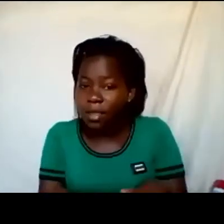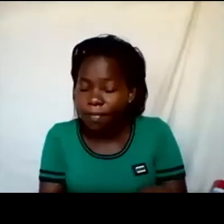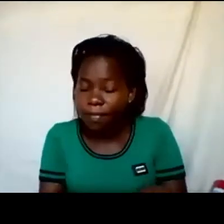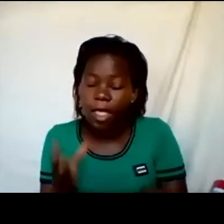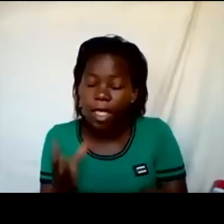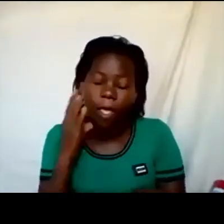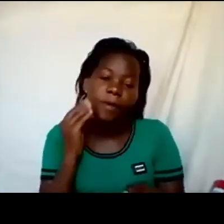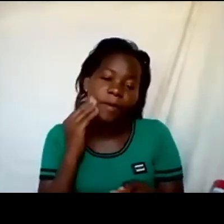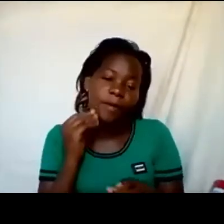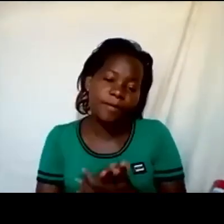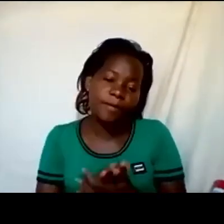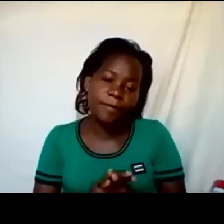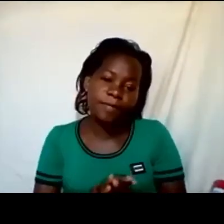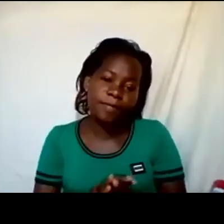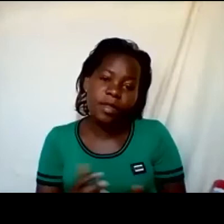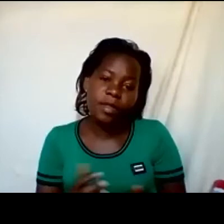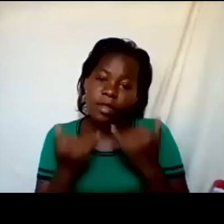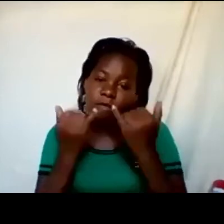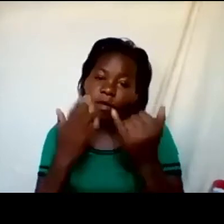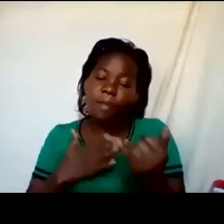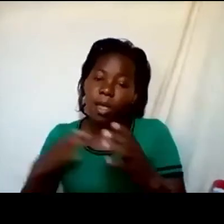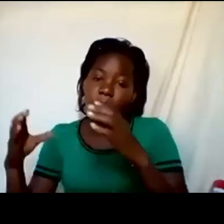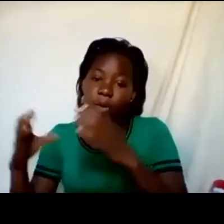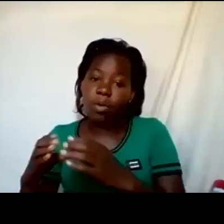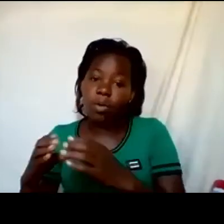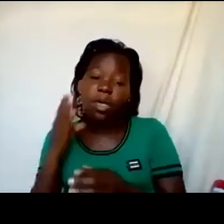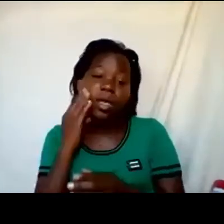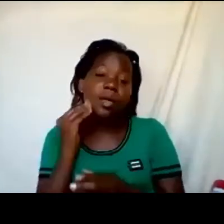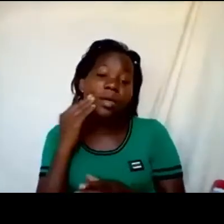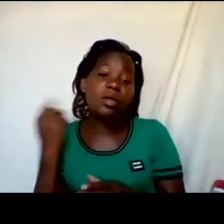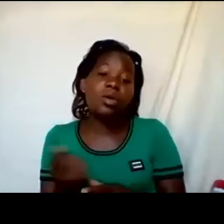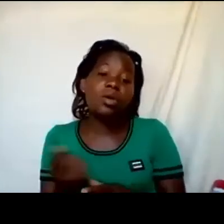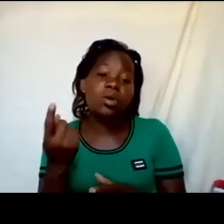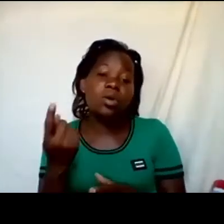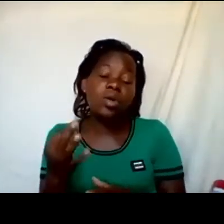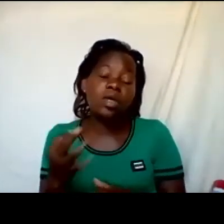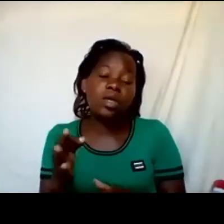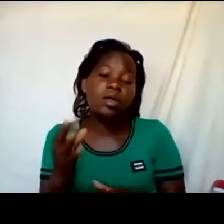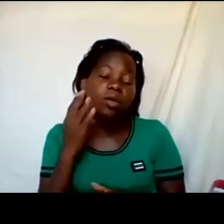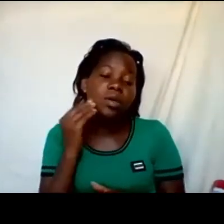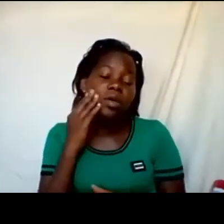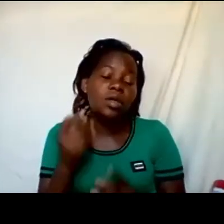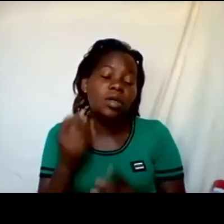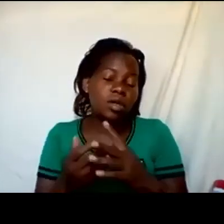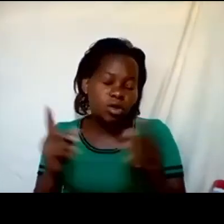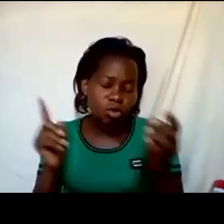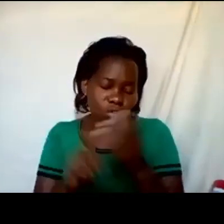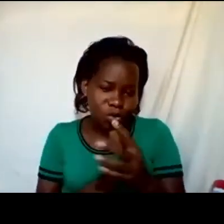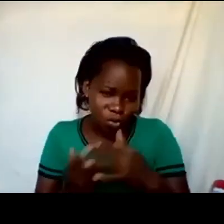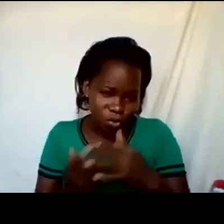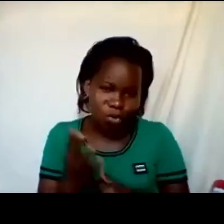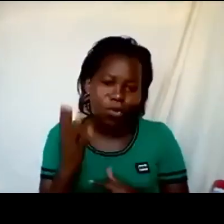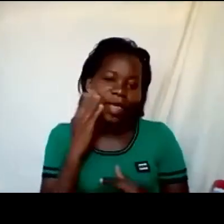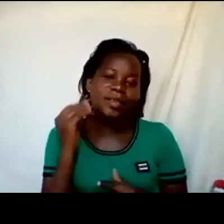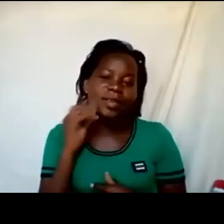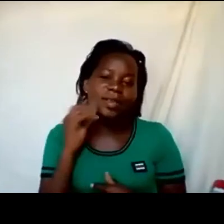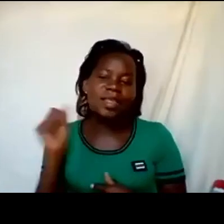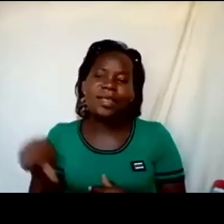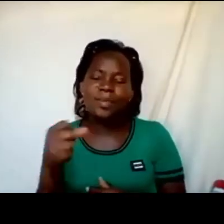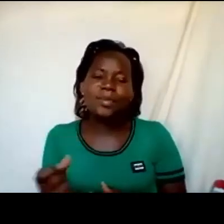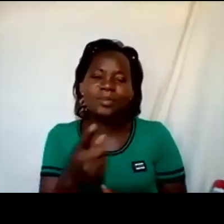that experience is only experience because it is earned through experience. So there is no way around it. You need to make time